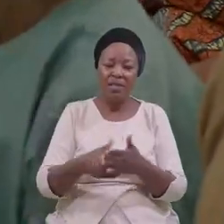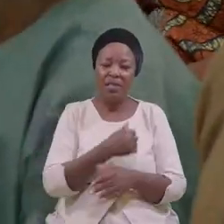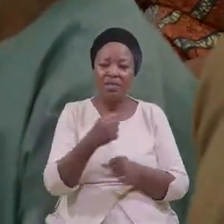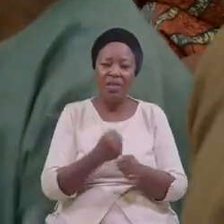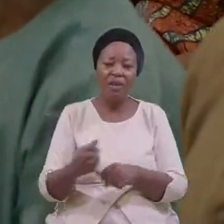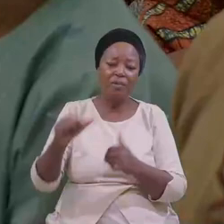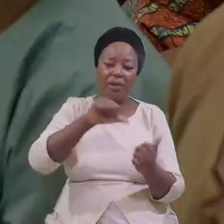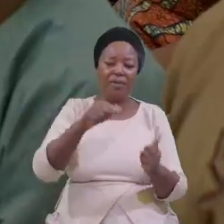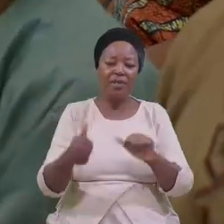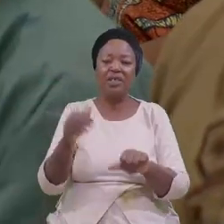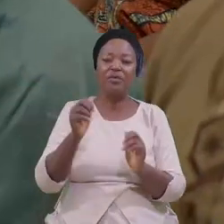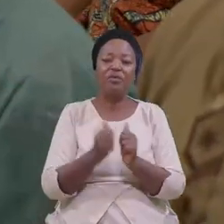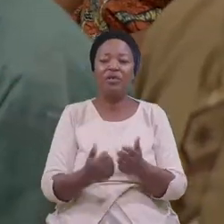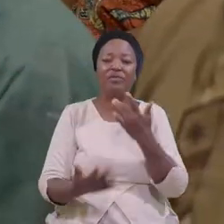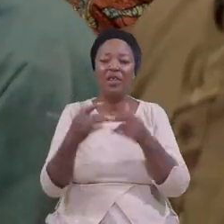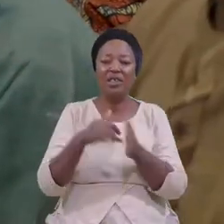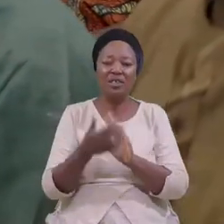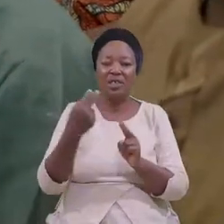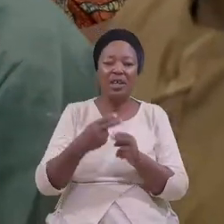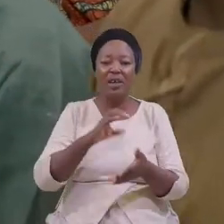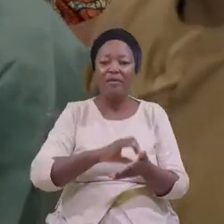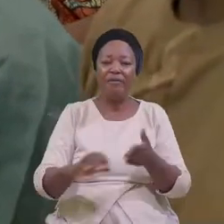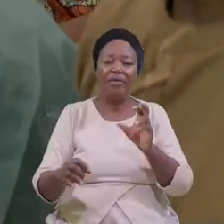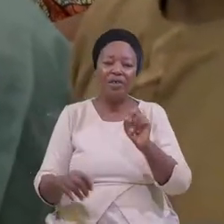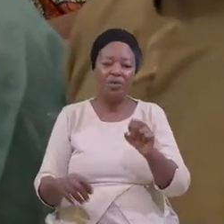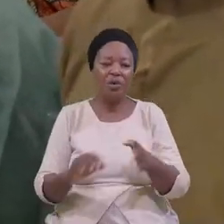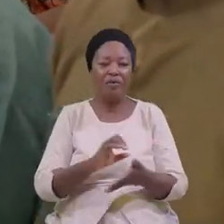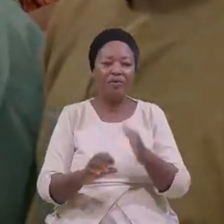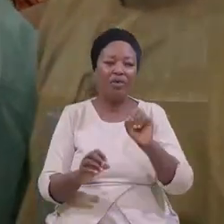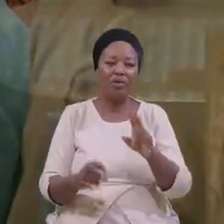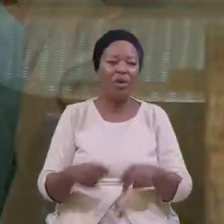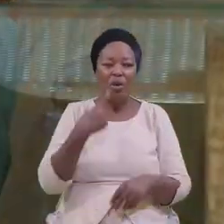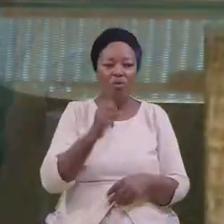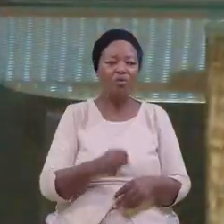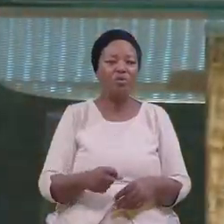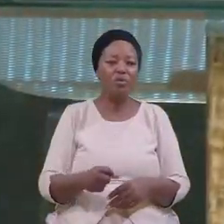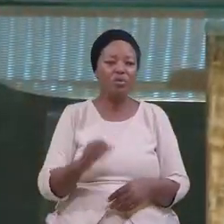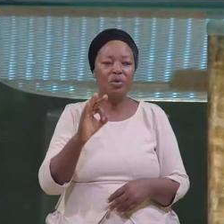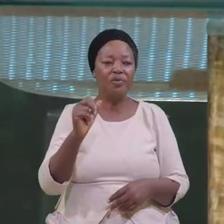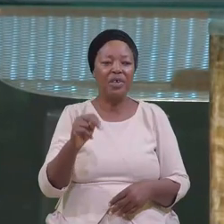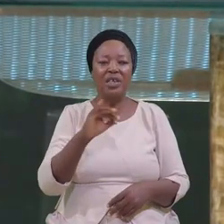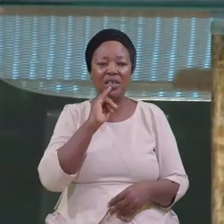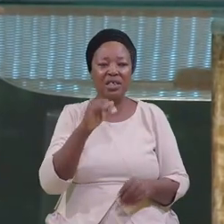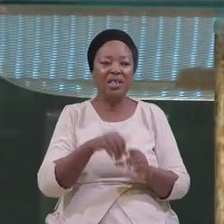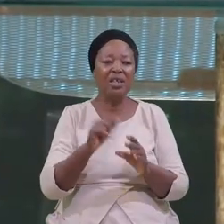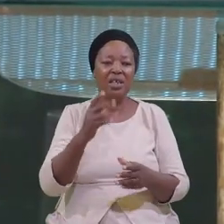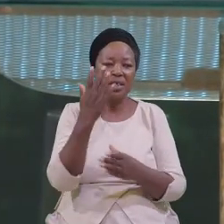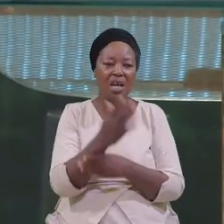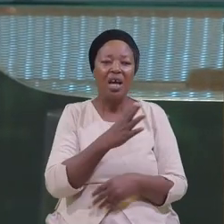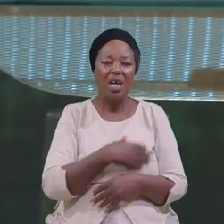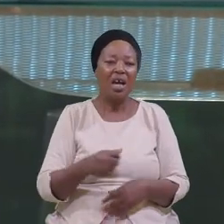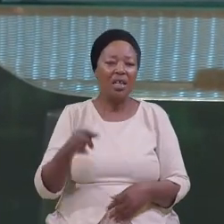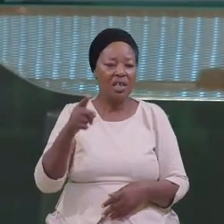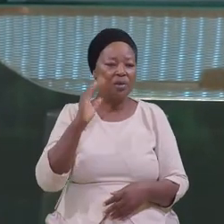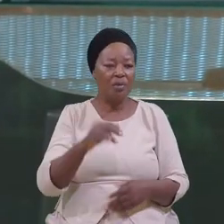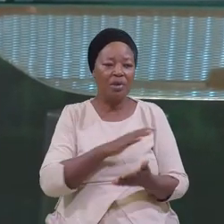verse 12. In verse 12, whose fan is in his hand, and he will thoroughly purge his